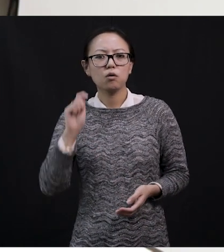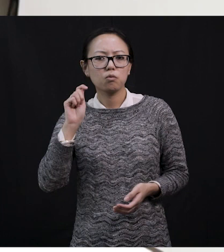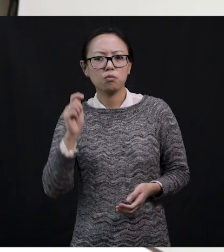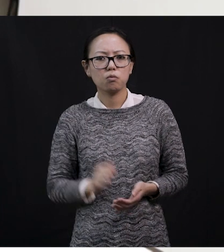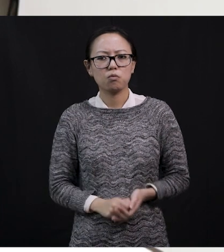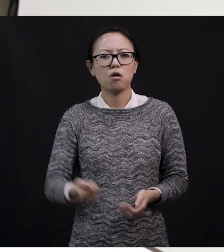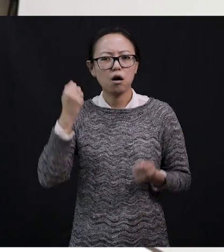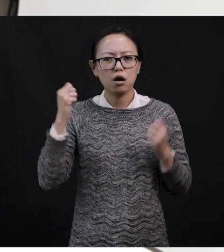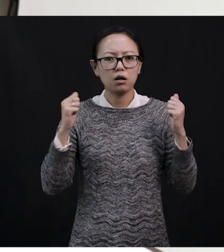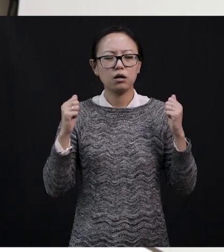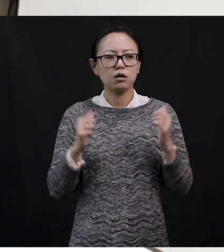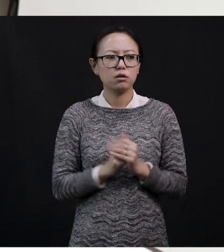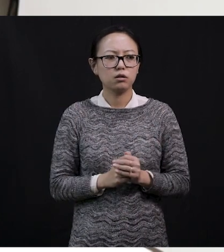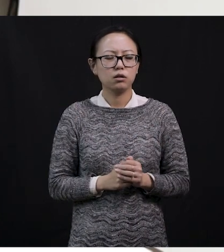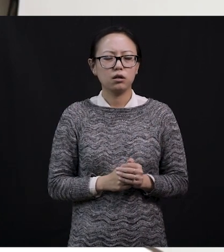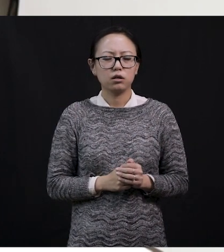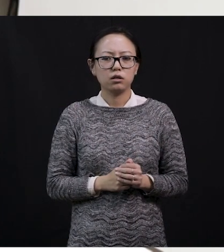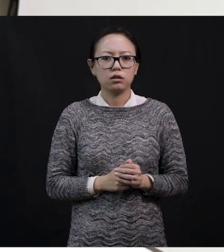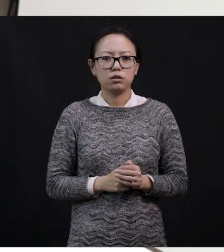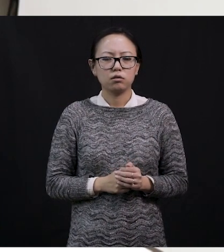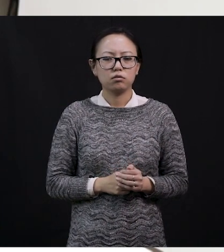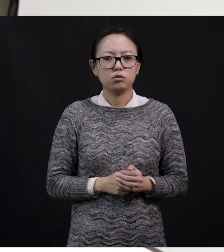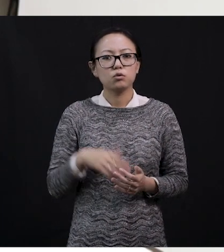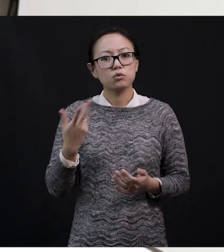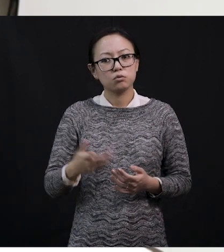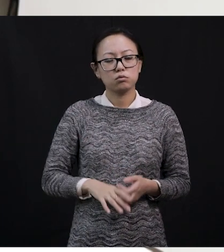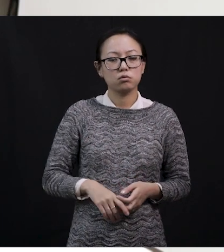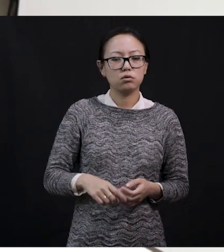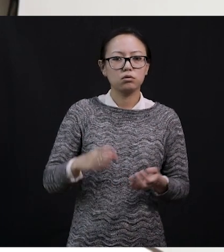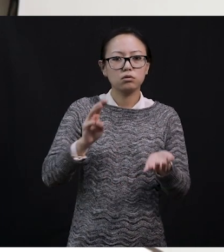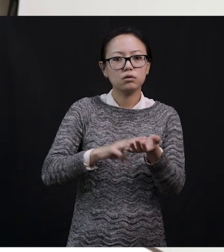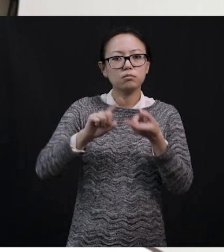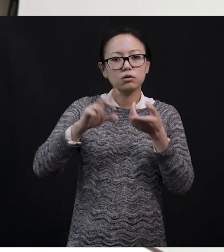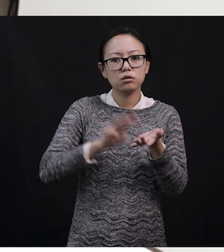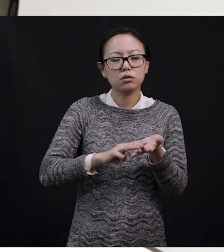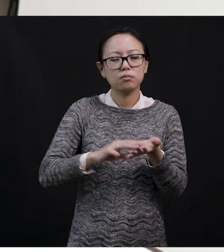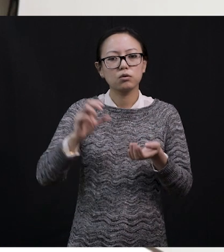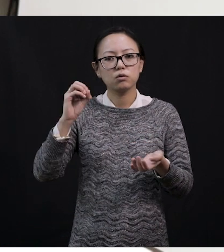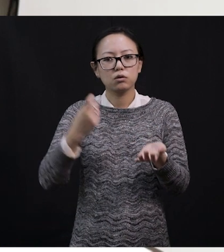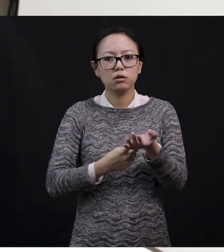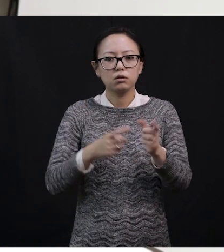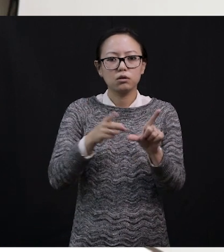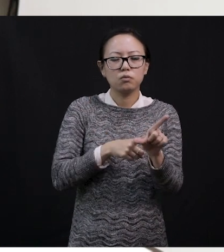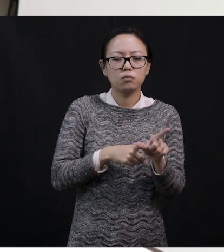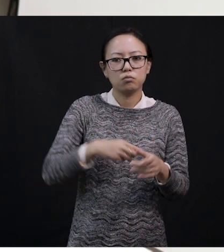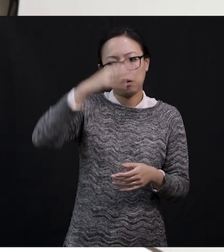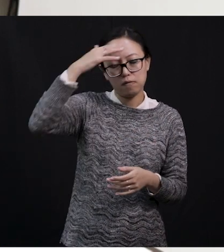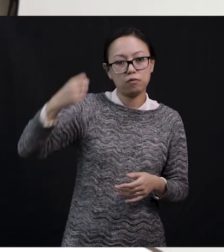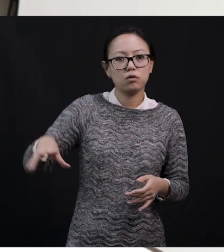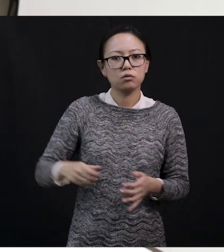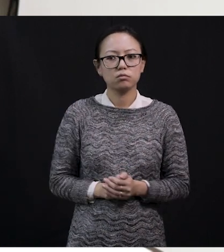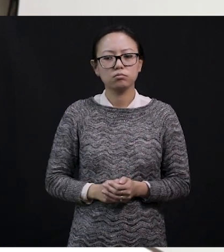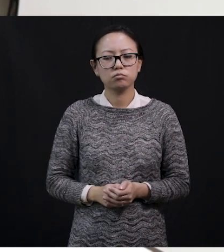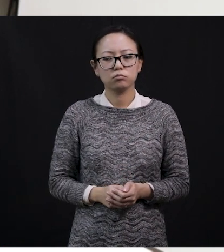Must see about consulting a specialist. And he started to consider that I think I should go and see a doctor about this loss